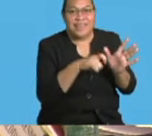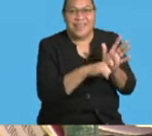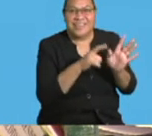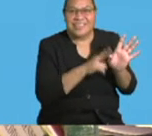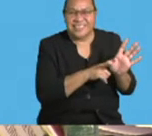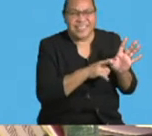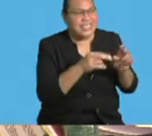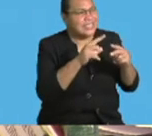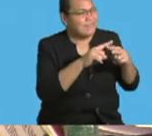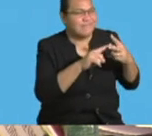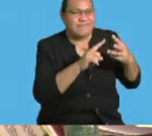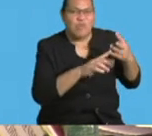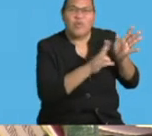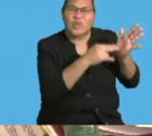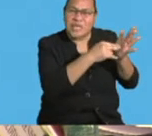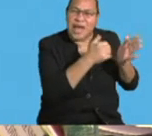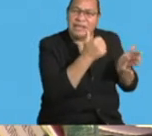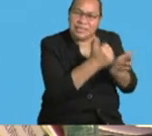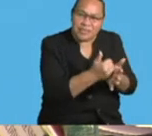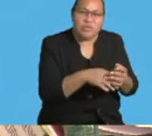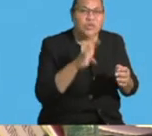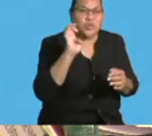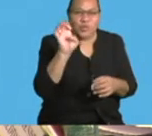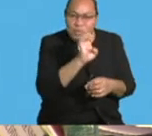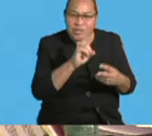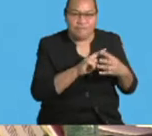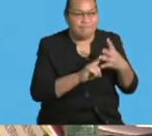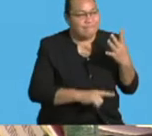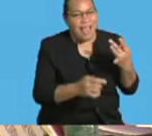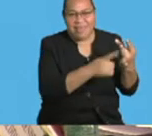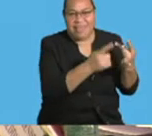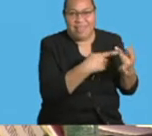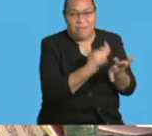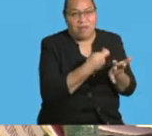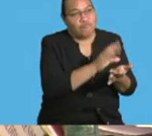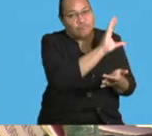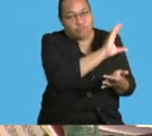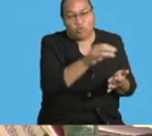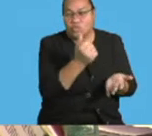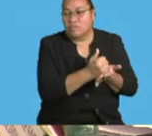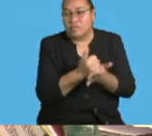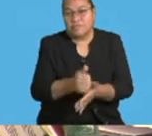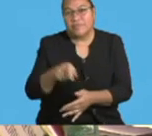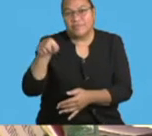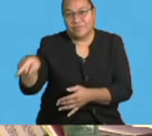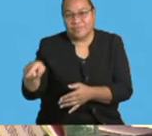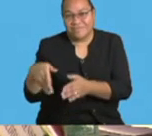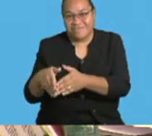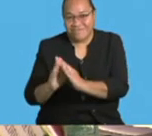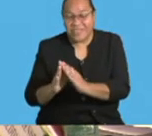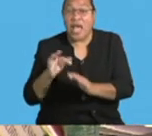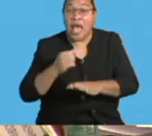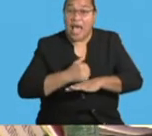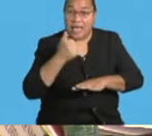International, New Zealand Aid Program, European Union, and a host of other donors and individuals. The government assistance